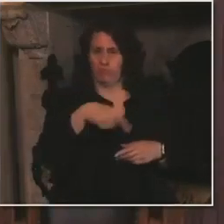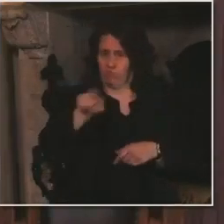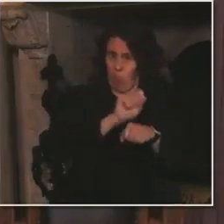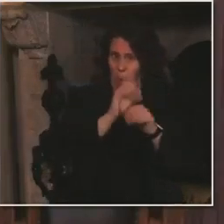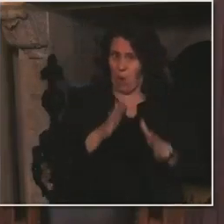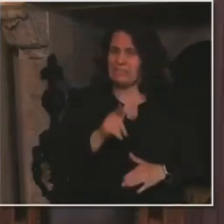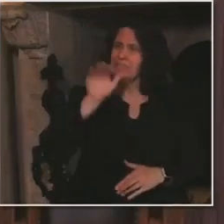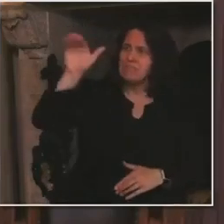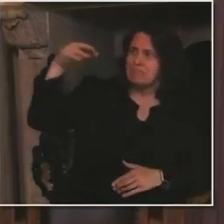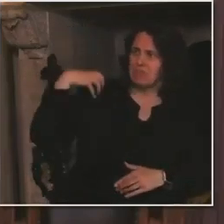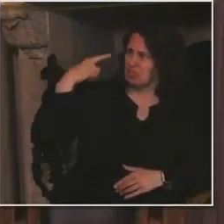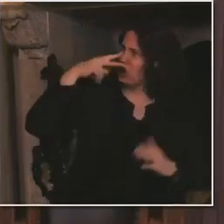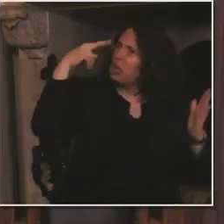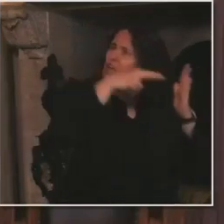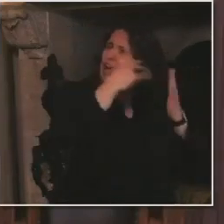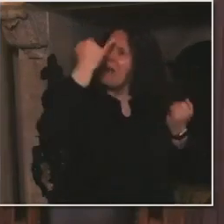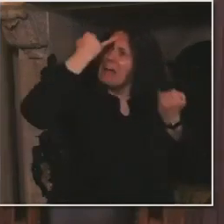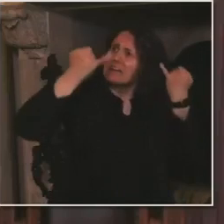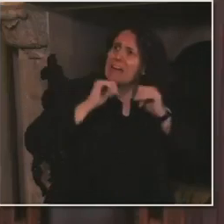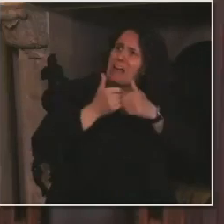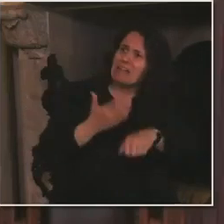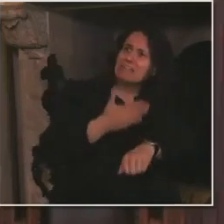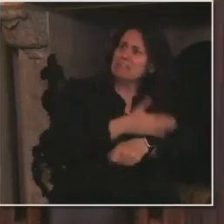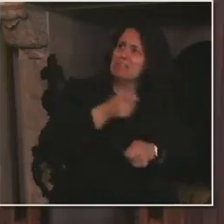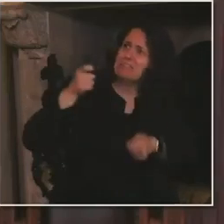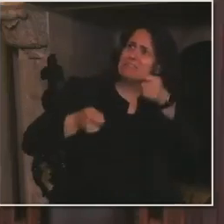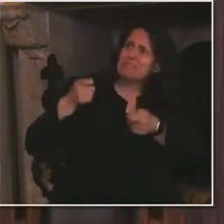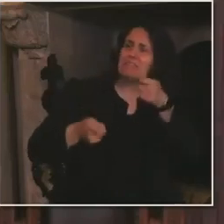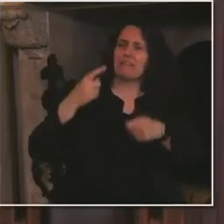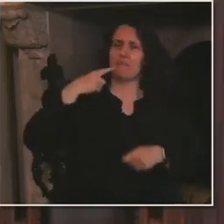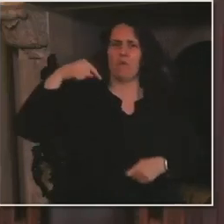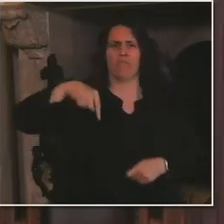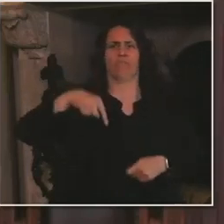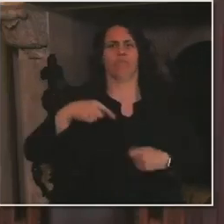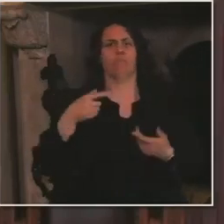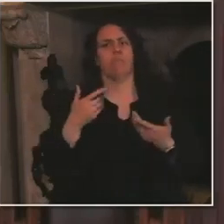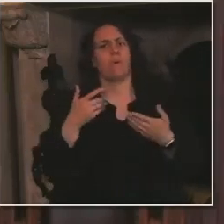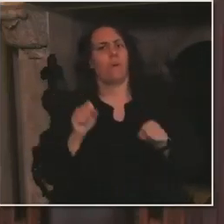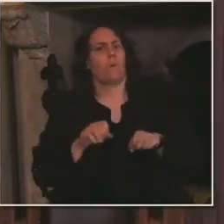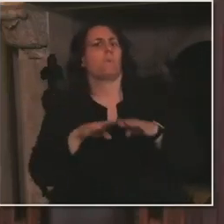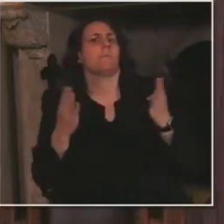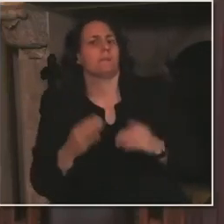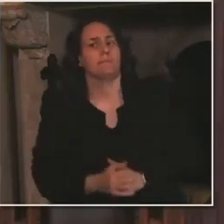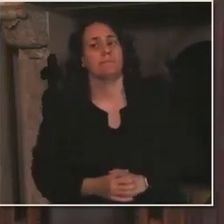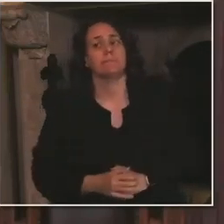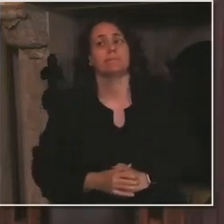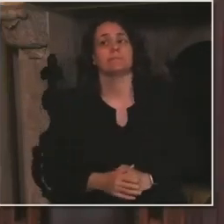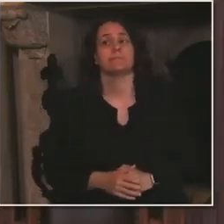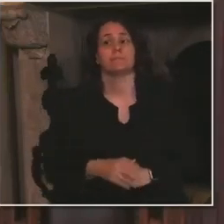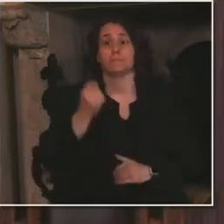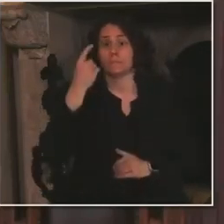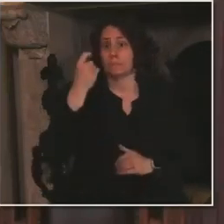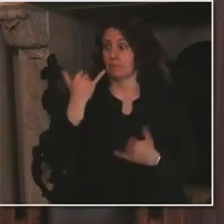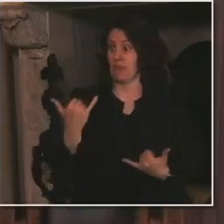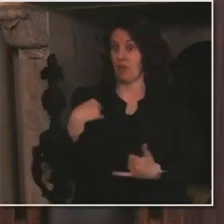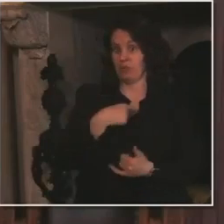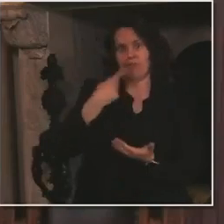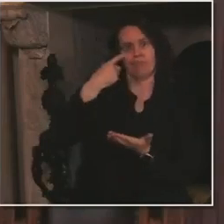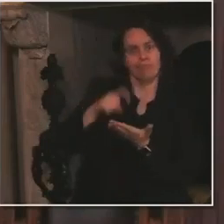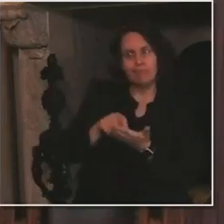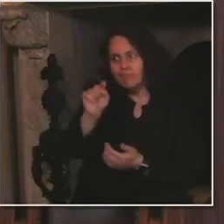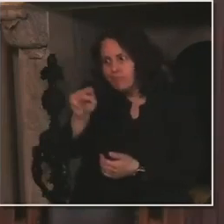those essential businesses, which frankly are many. We have many, many essential businesses in our state that have been open